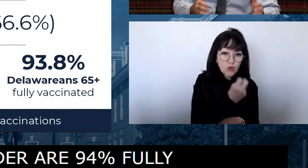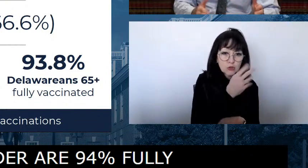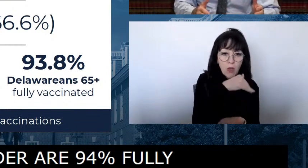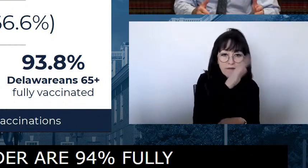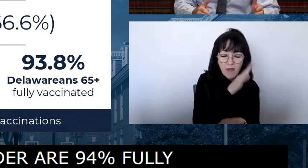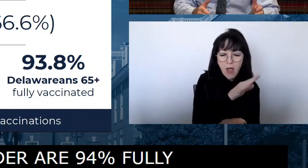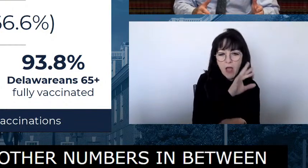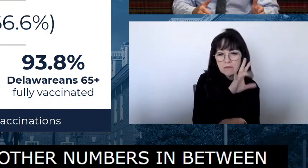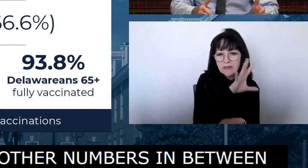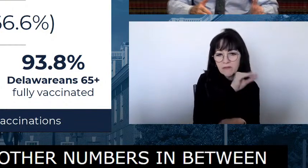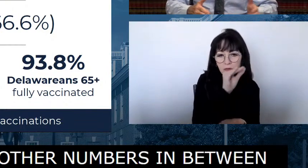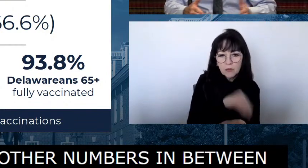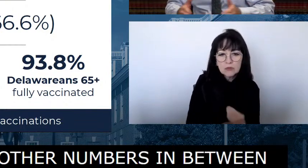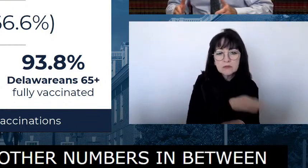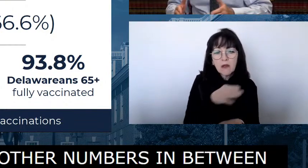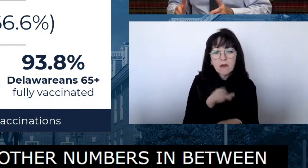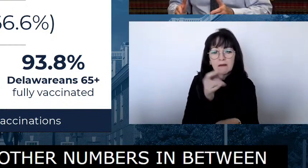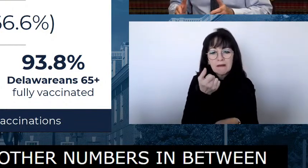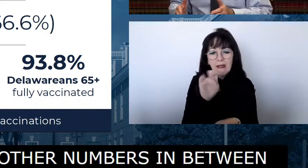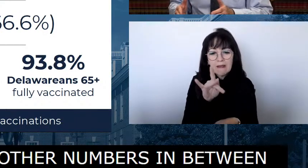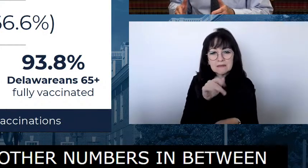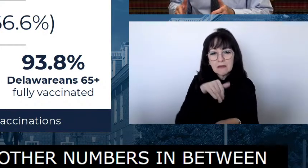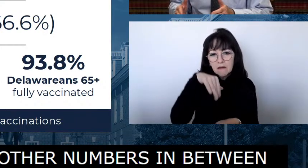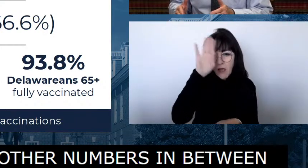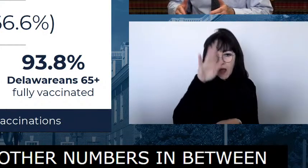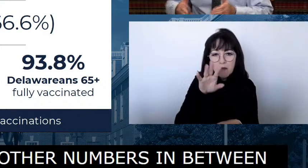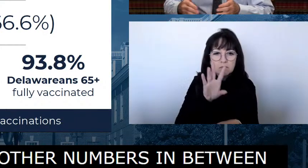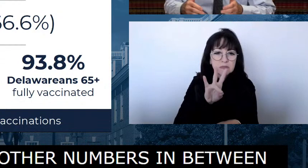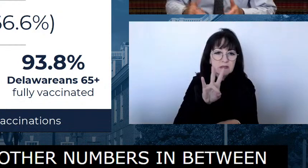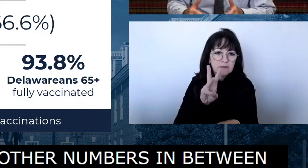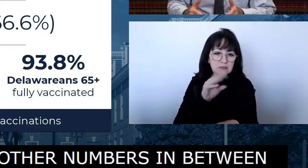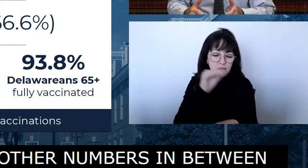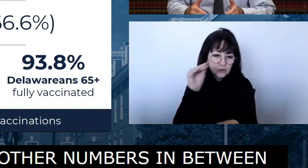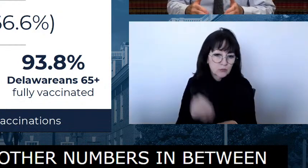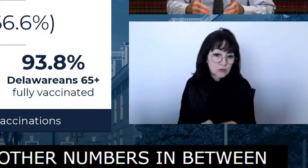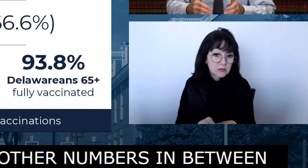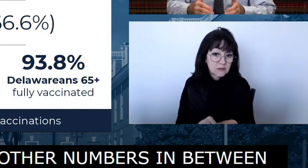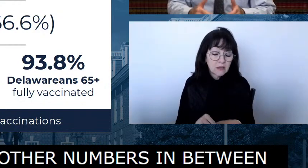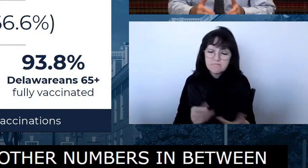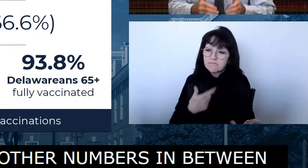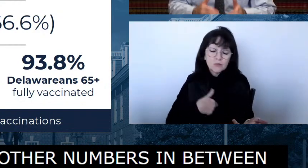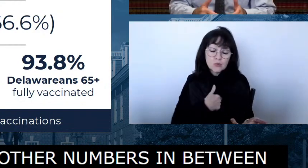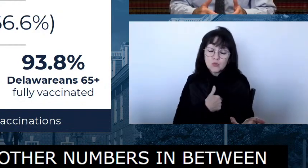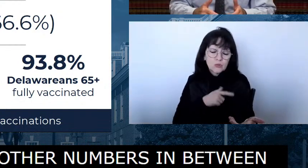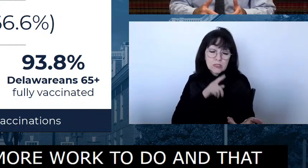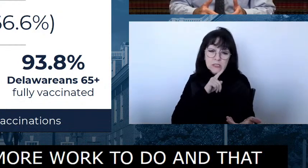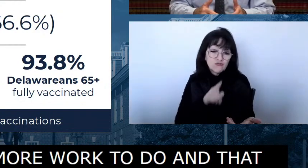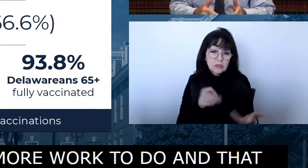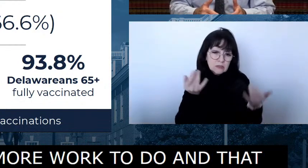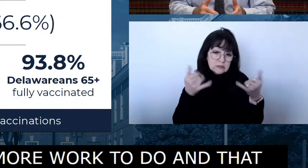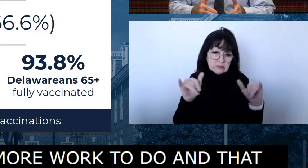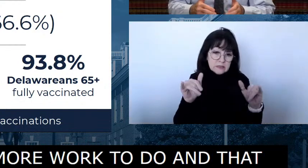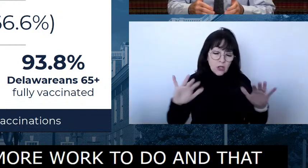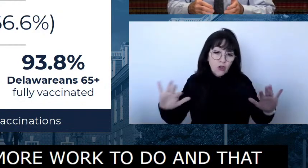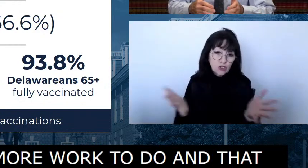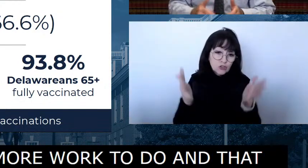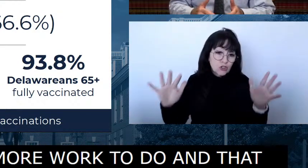that'll be our focus as we transition into this new phase, really encouraging people to get their